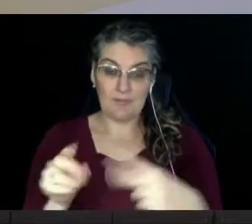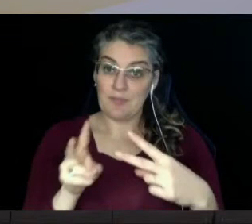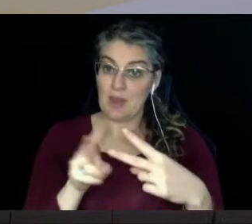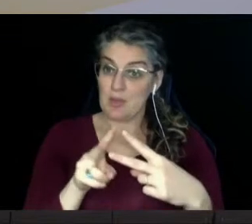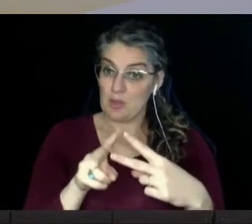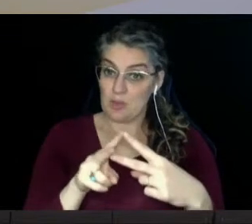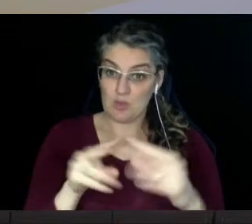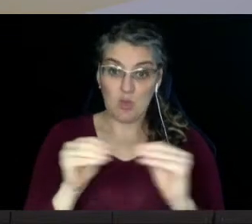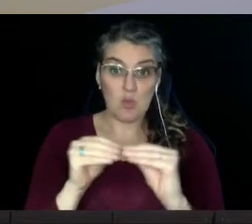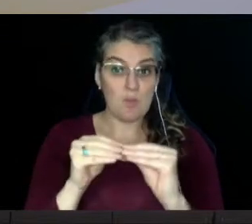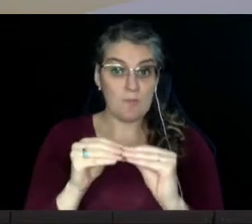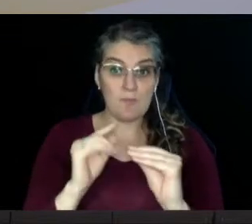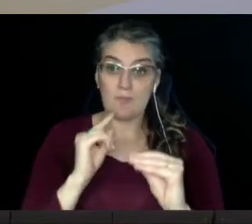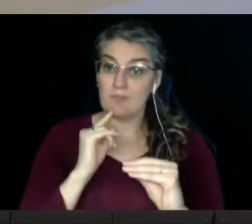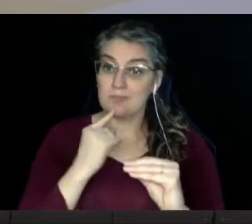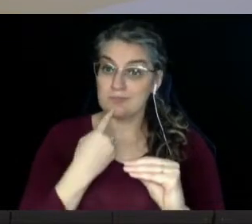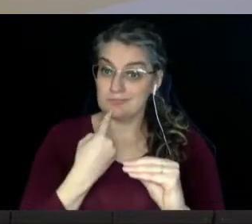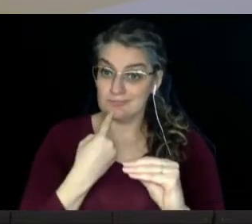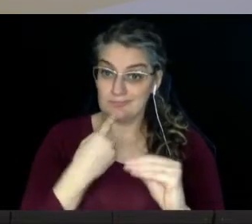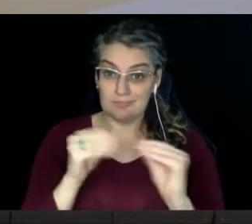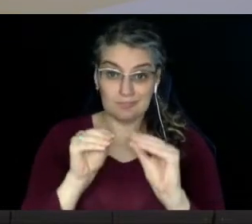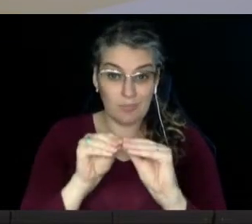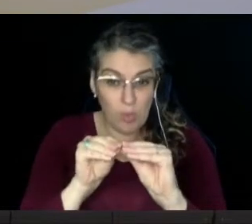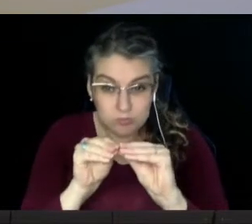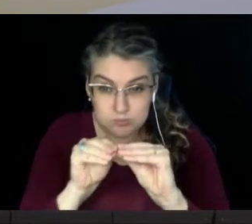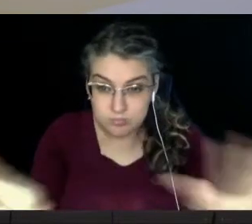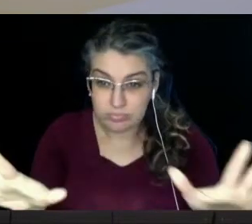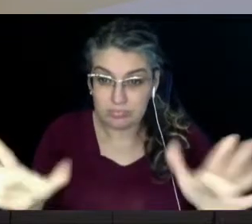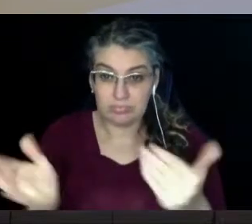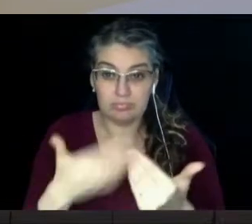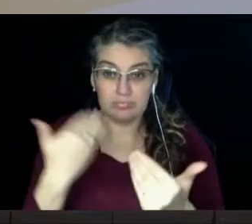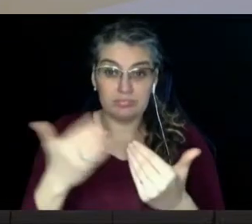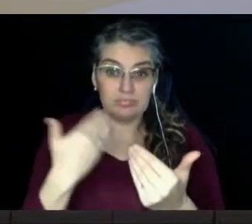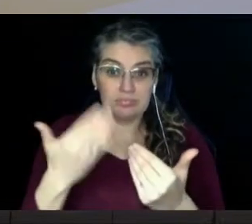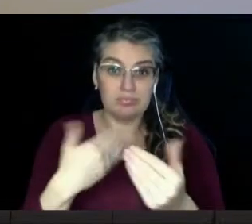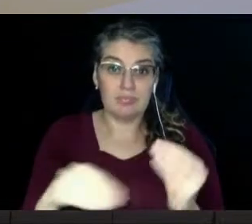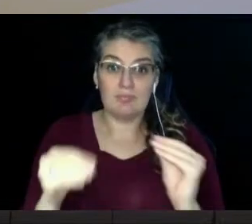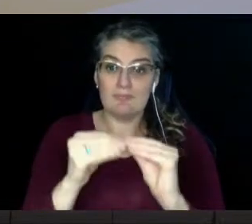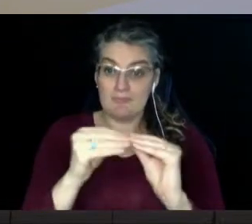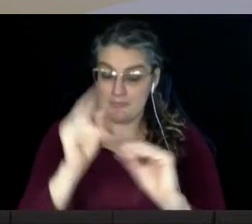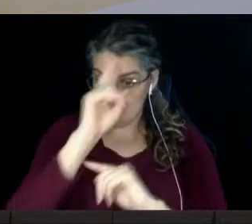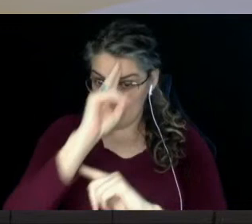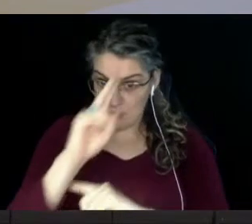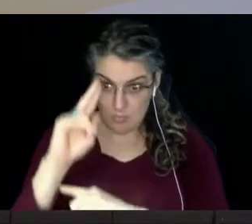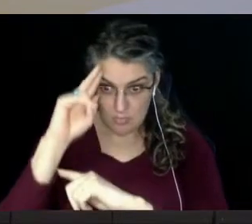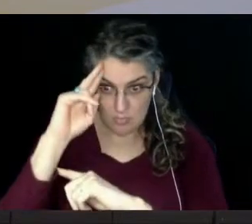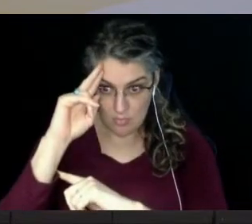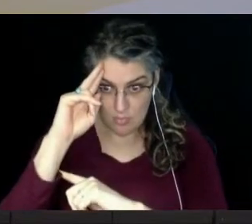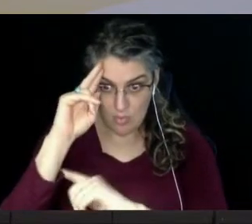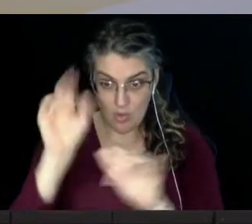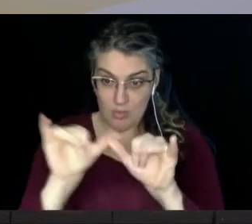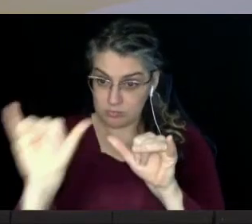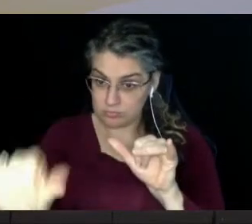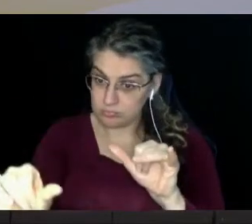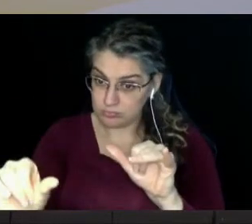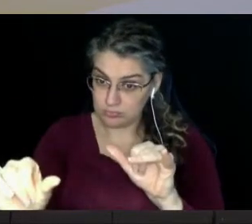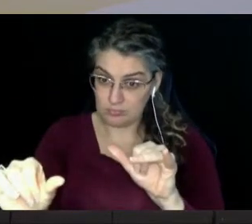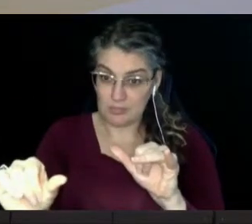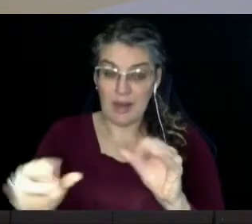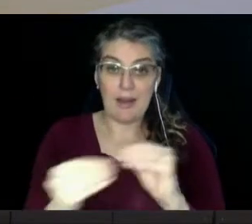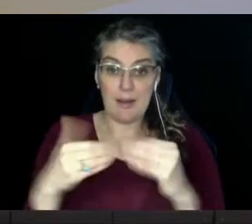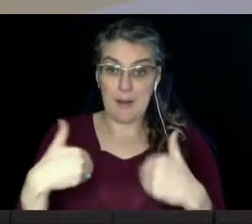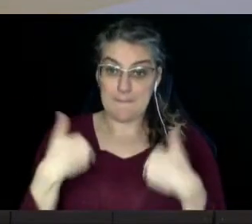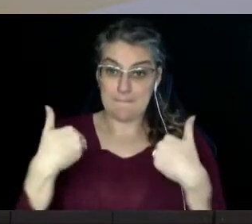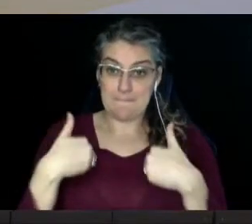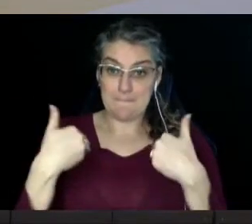in increased hospitalizations and deaths, and are having a disproportionate impact on younger people. The disease